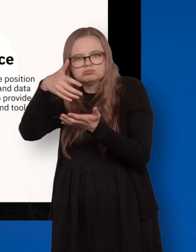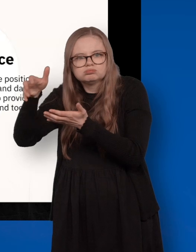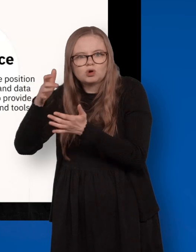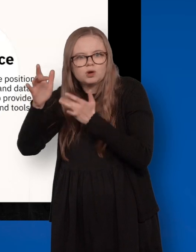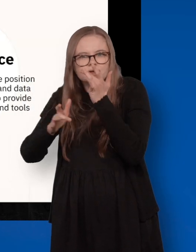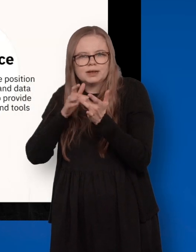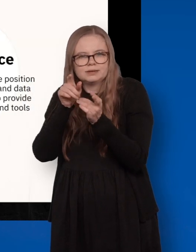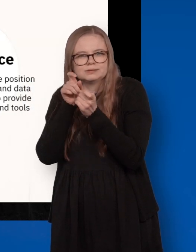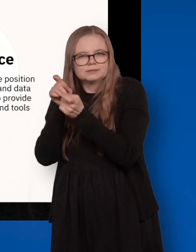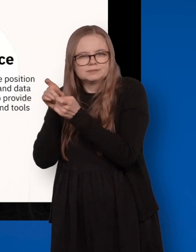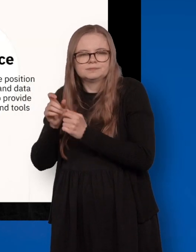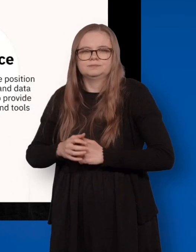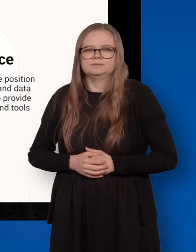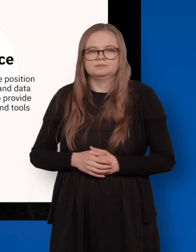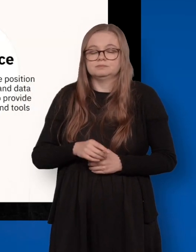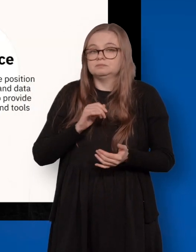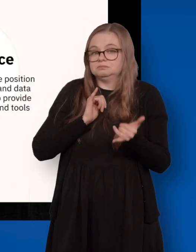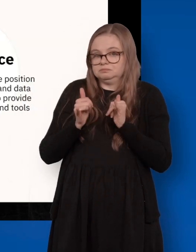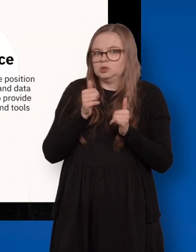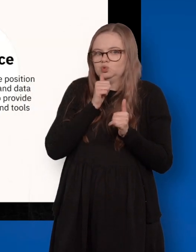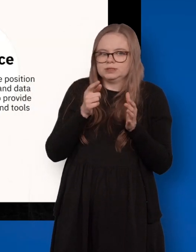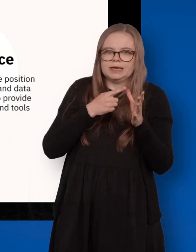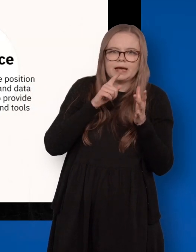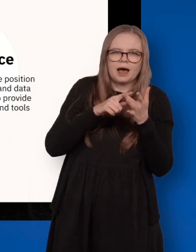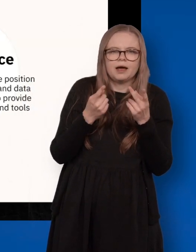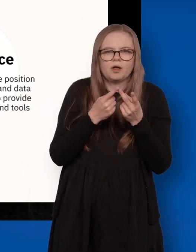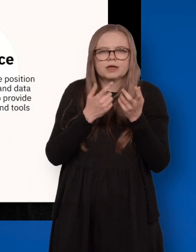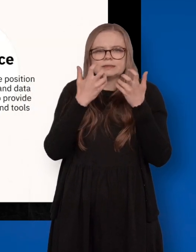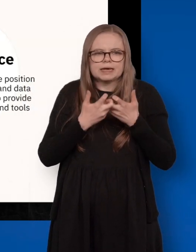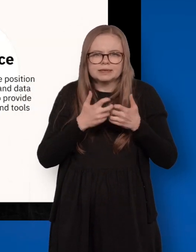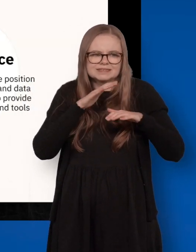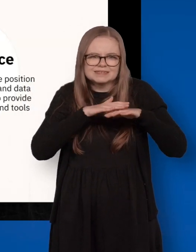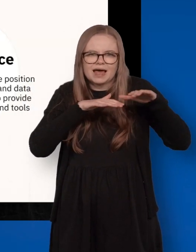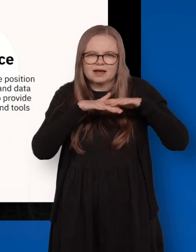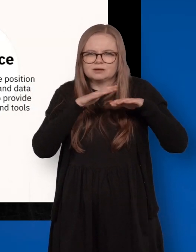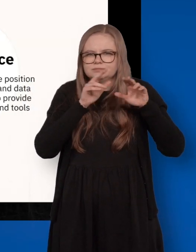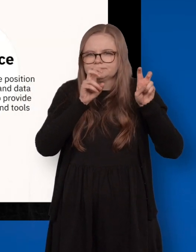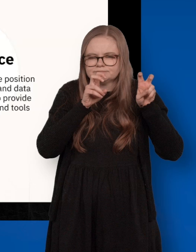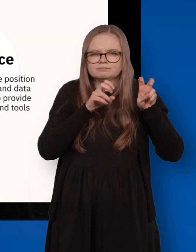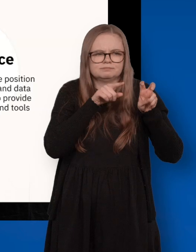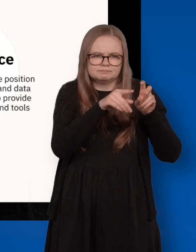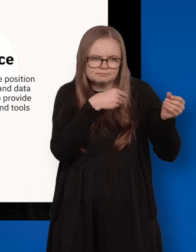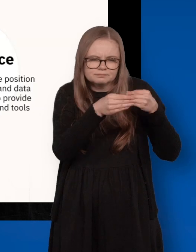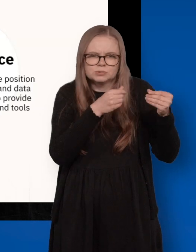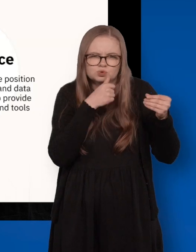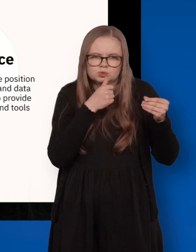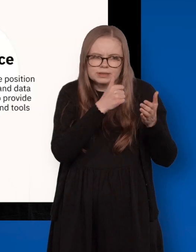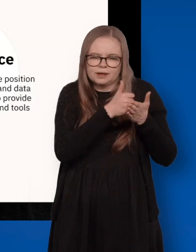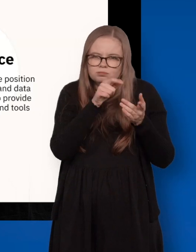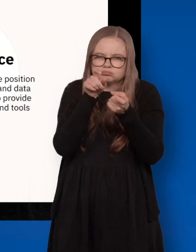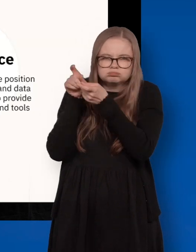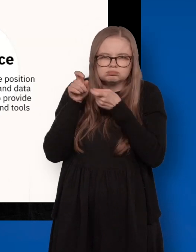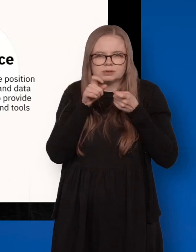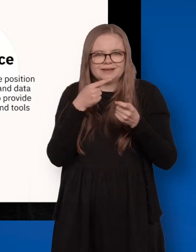sources, and we've often deploy AI and other sort of tech stacks to basically get a lot of intel on